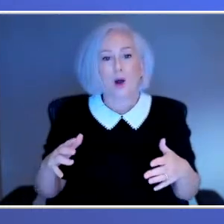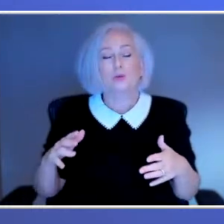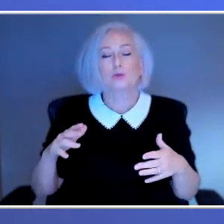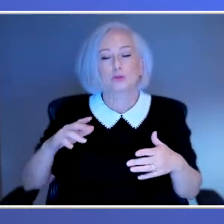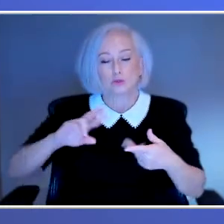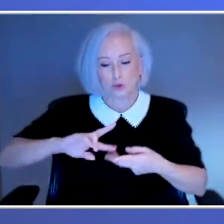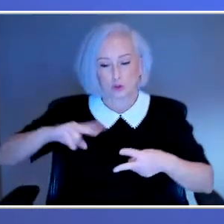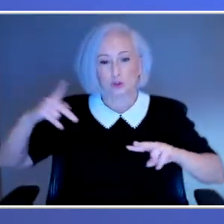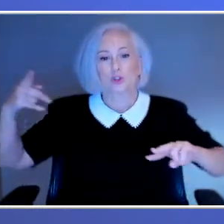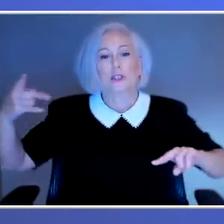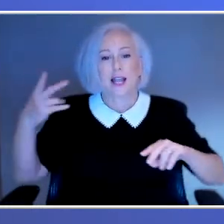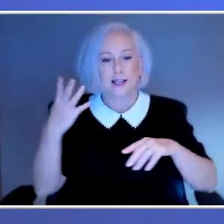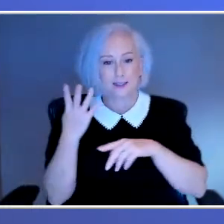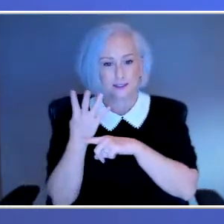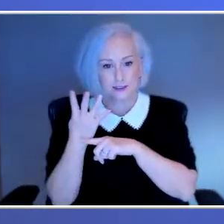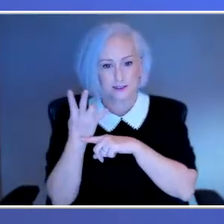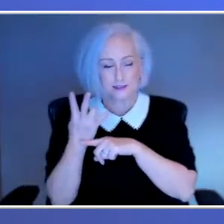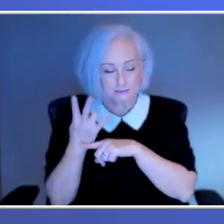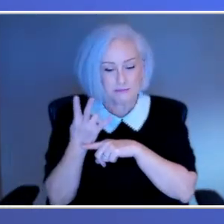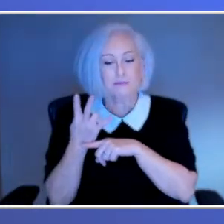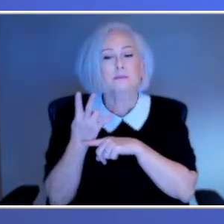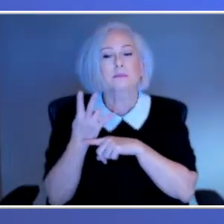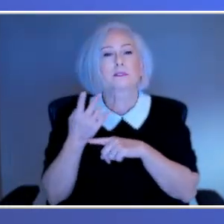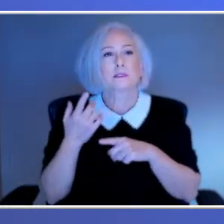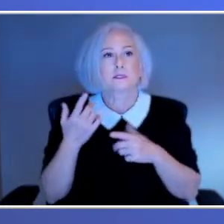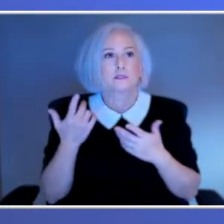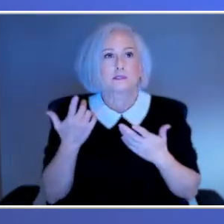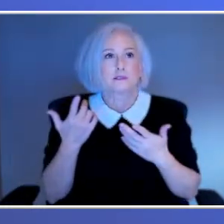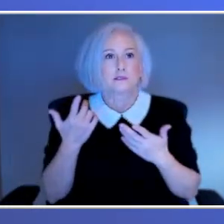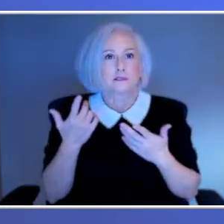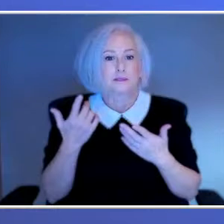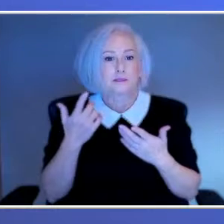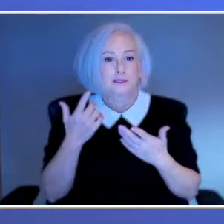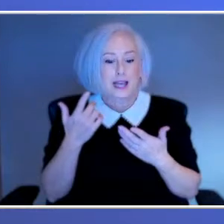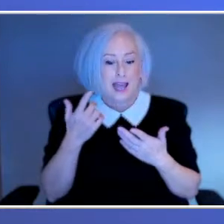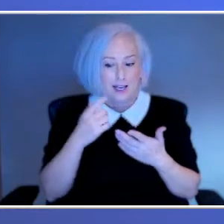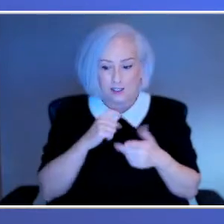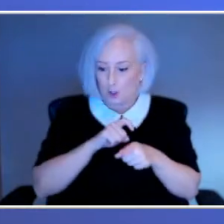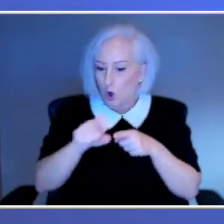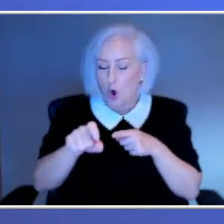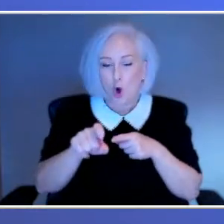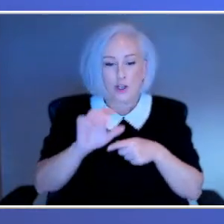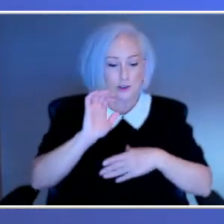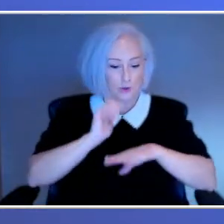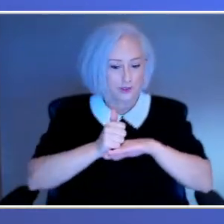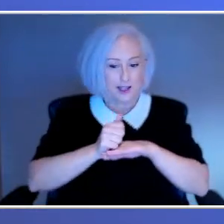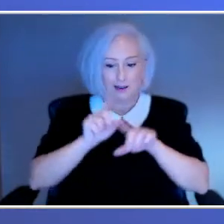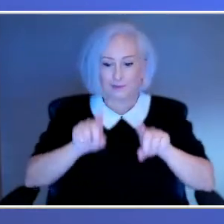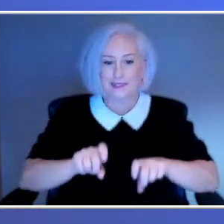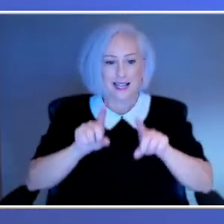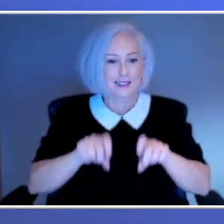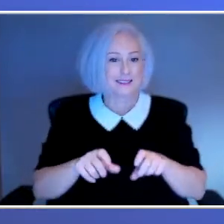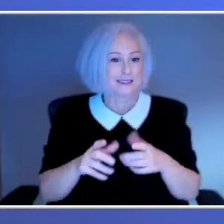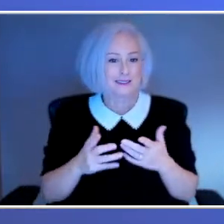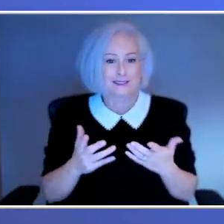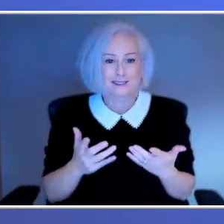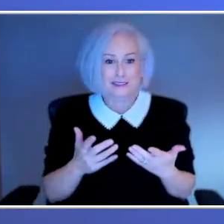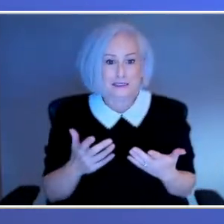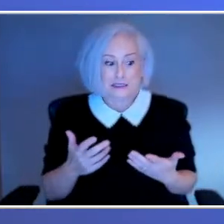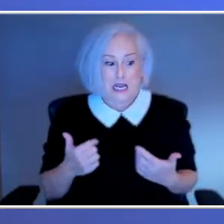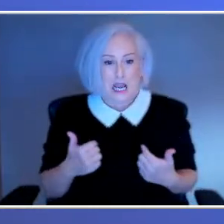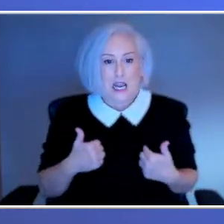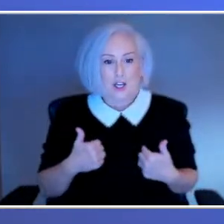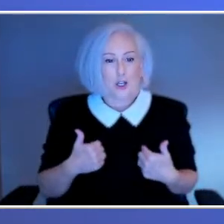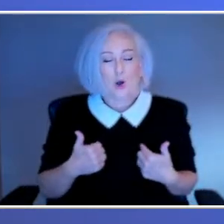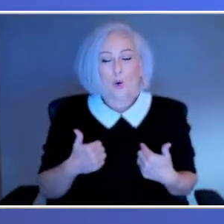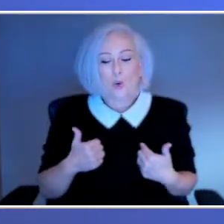phone, making an appointment, and then went in, an hour visit. They took my blood